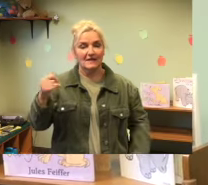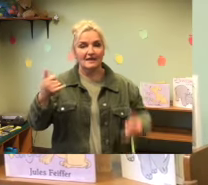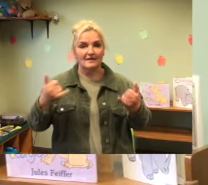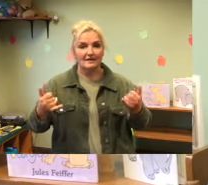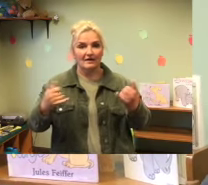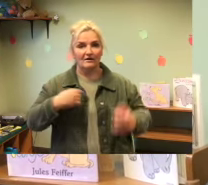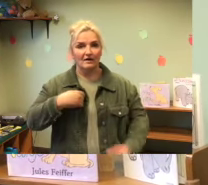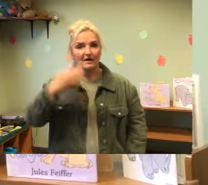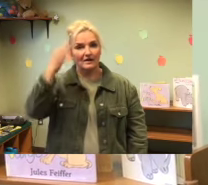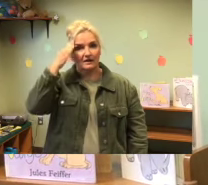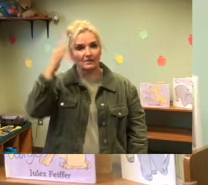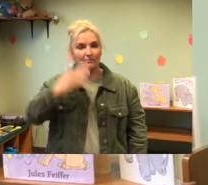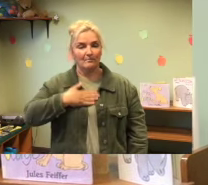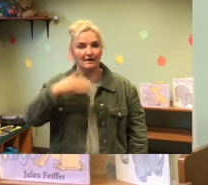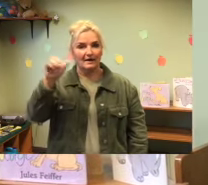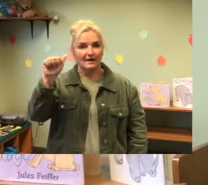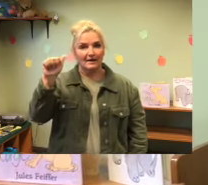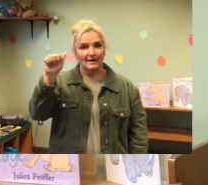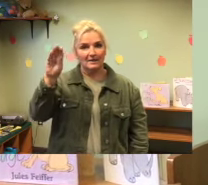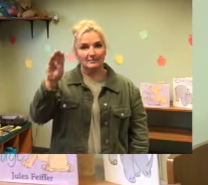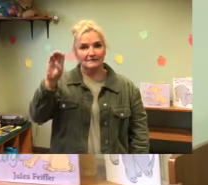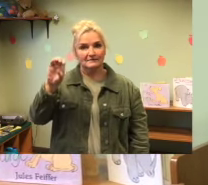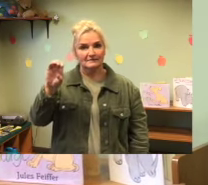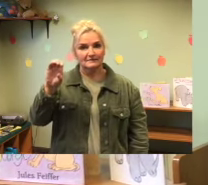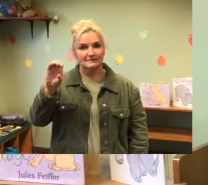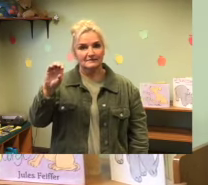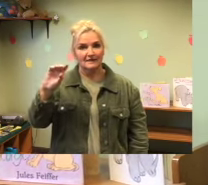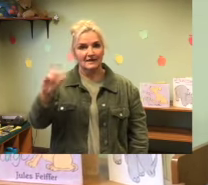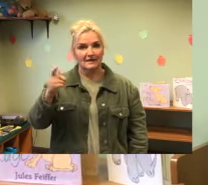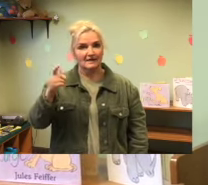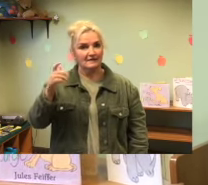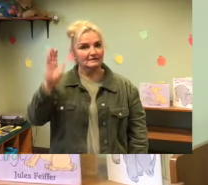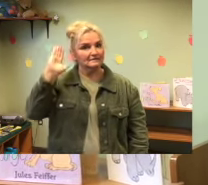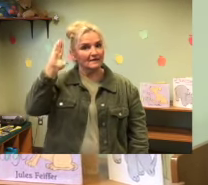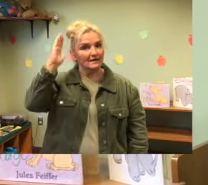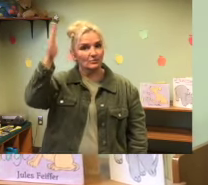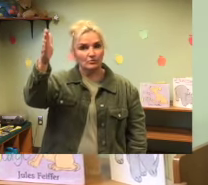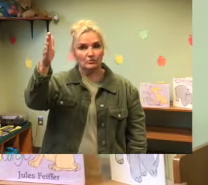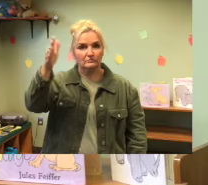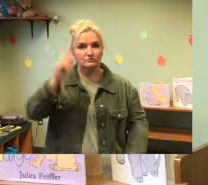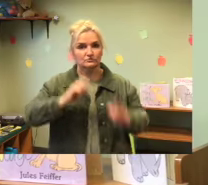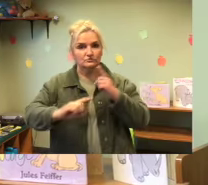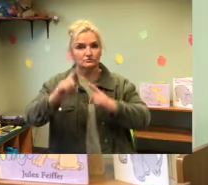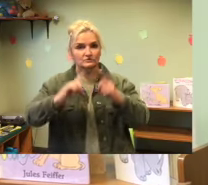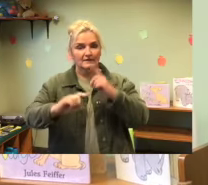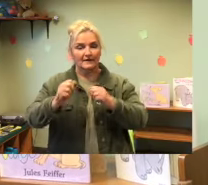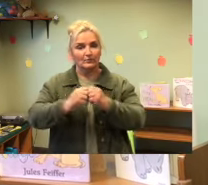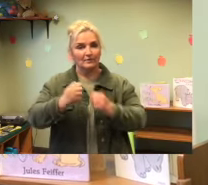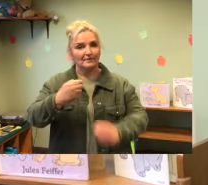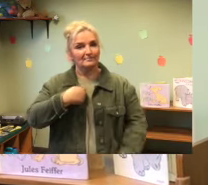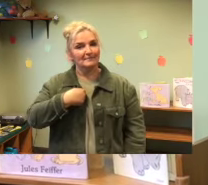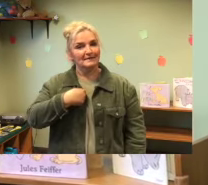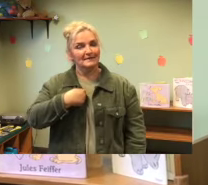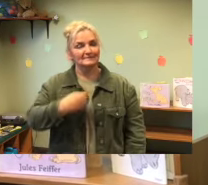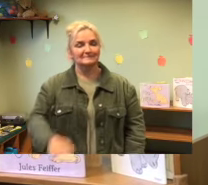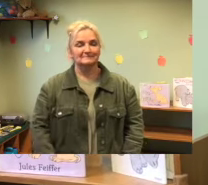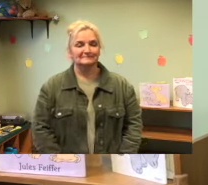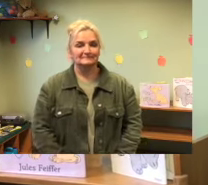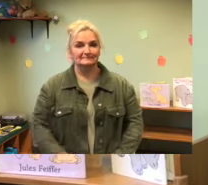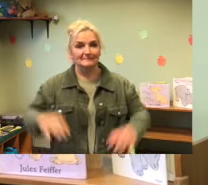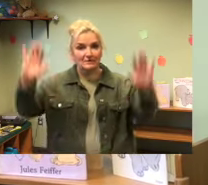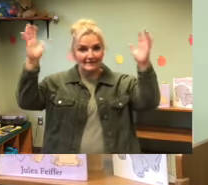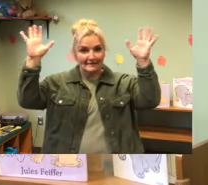Z. Now I know my ABCs. Next time, won't you sing with